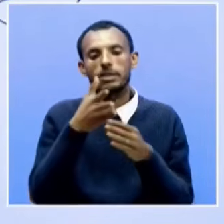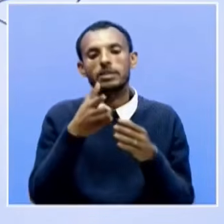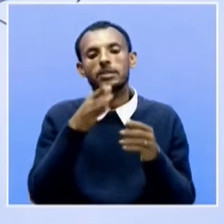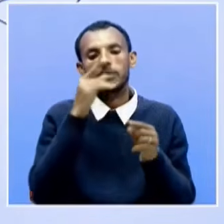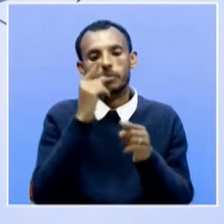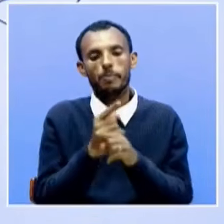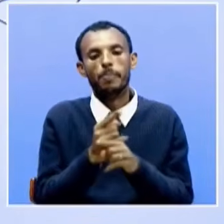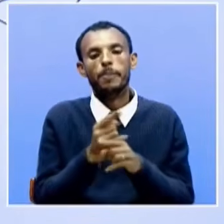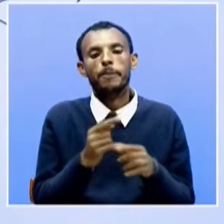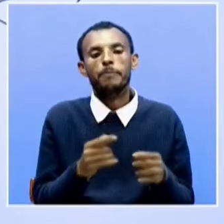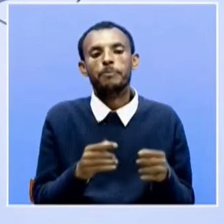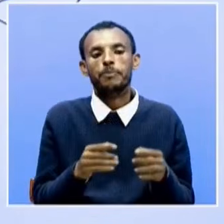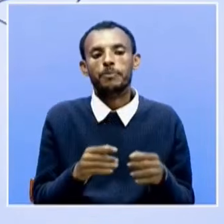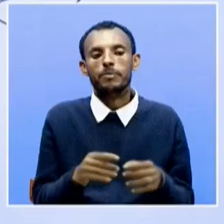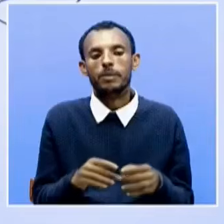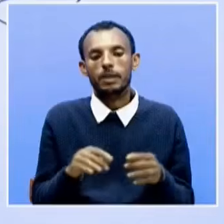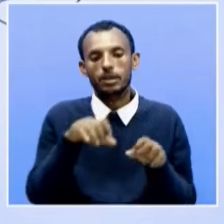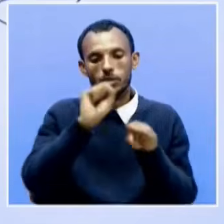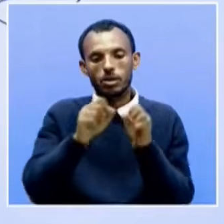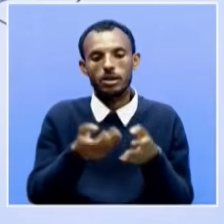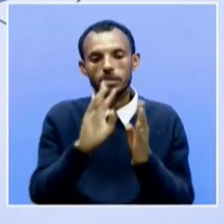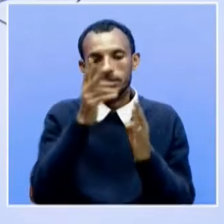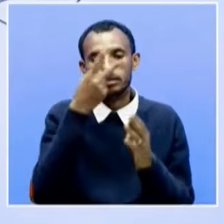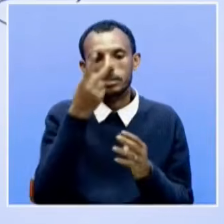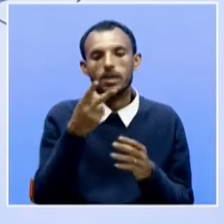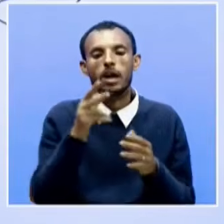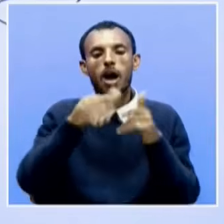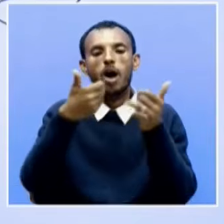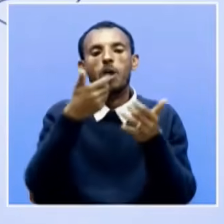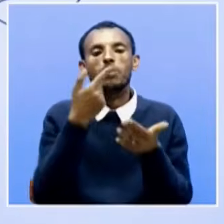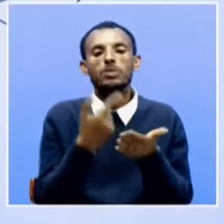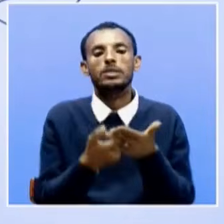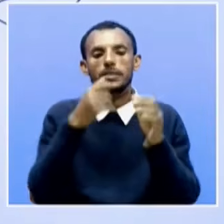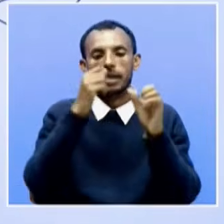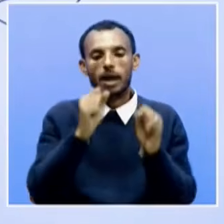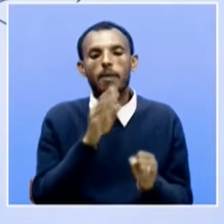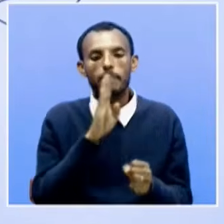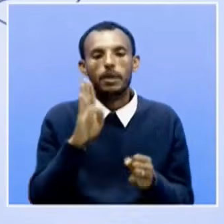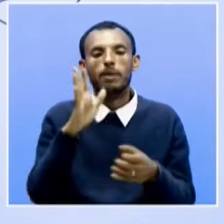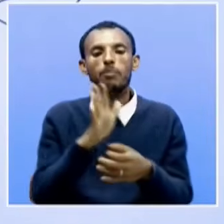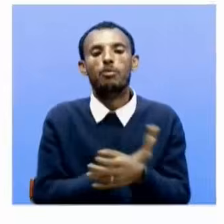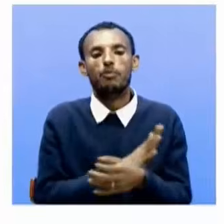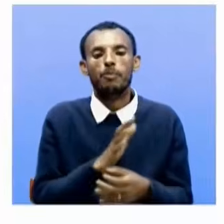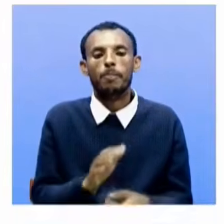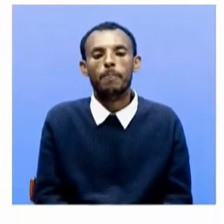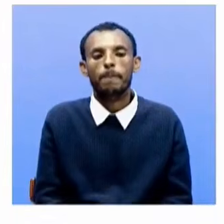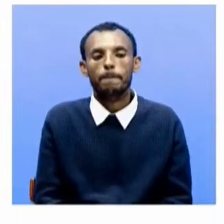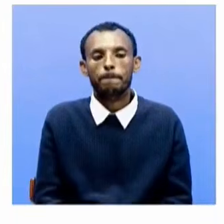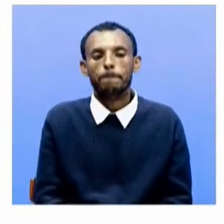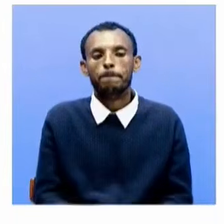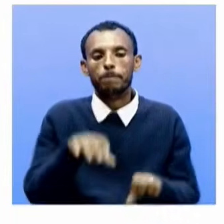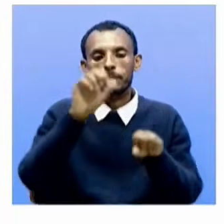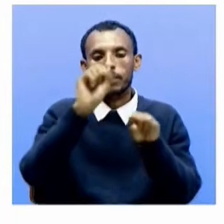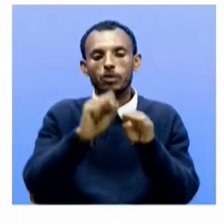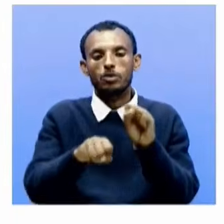cyclic quadrilateral, right? So let's see how this can be proved. Okay,